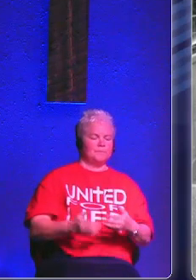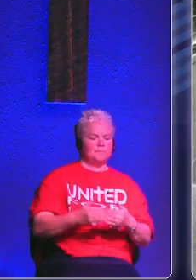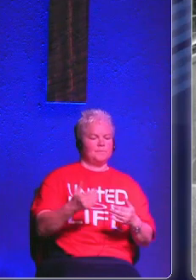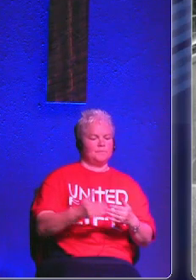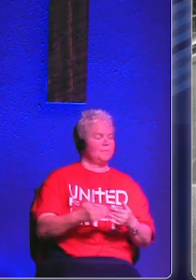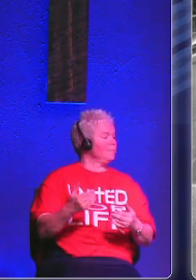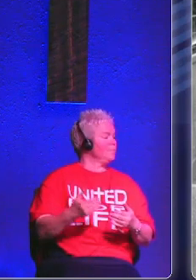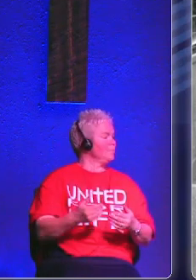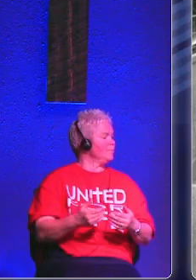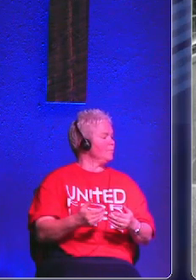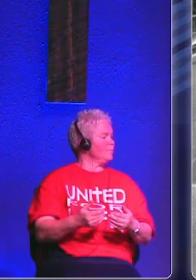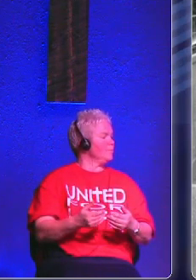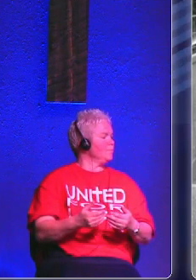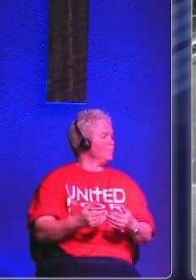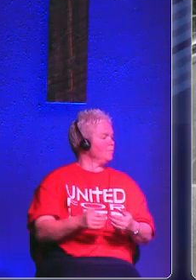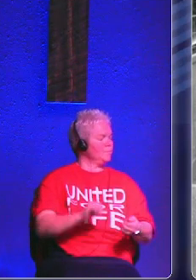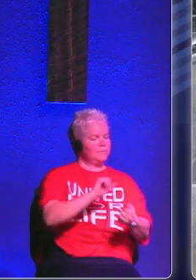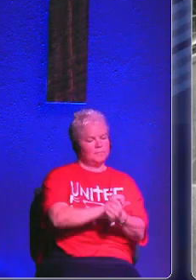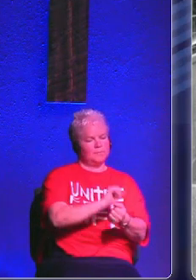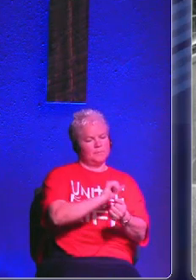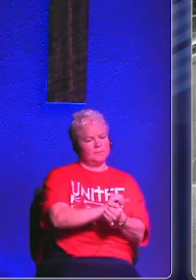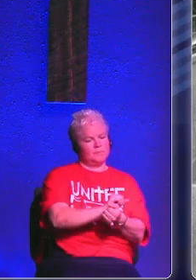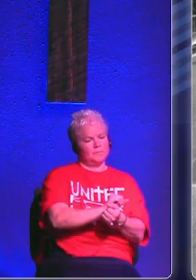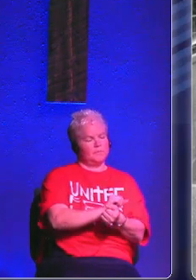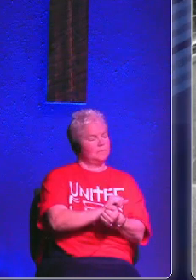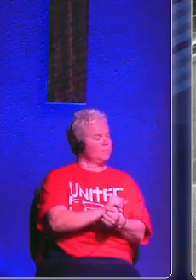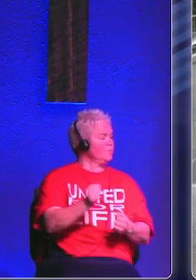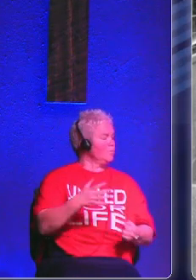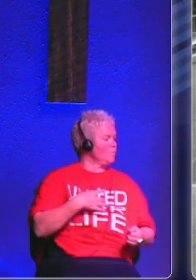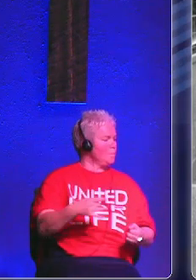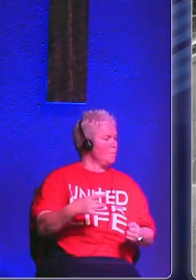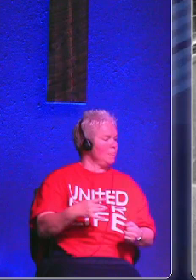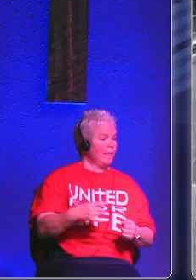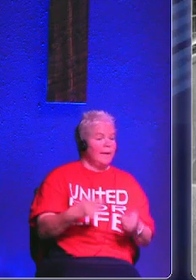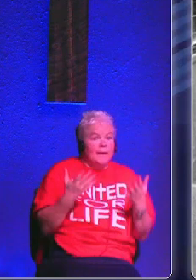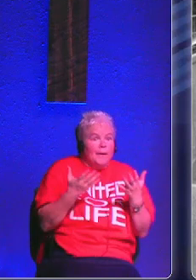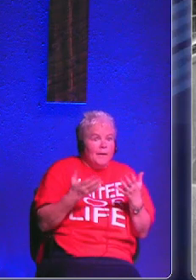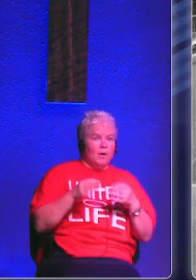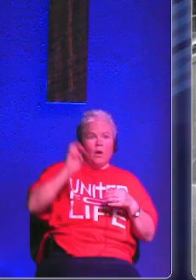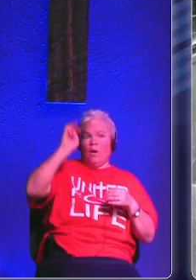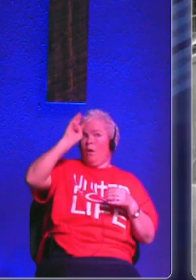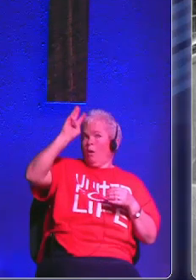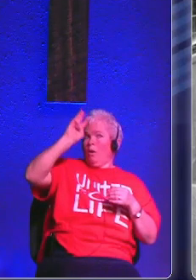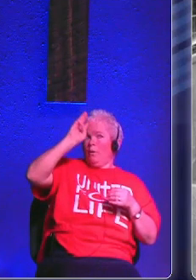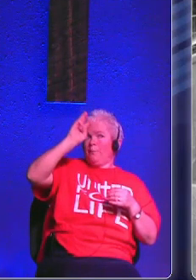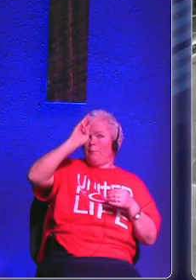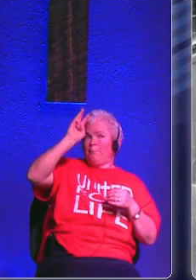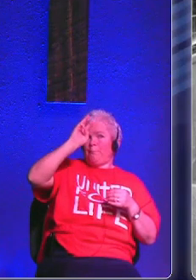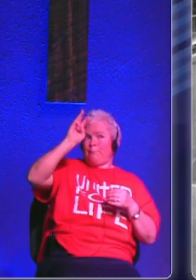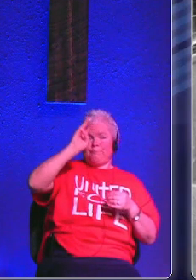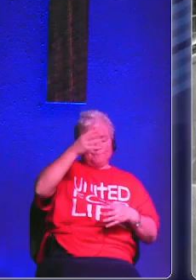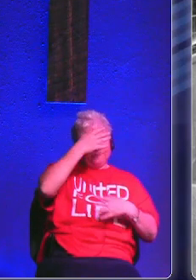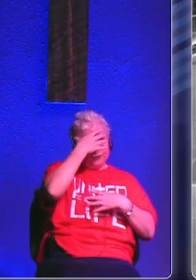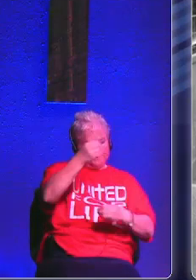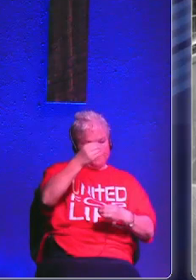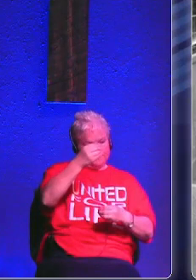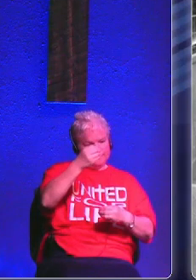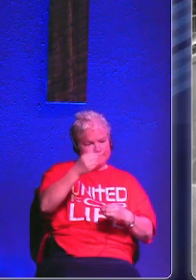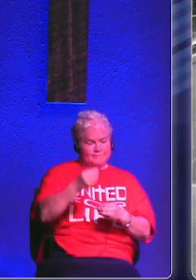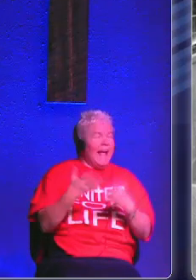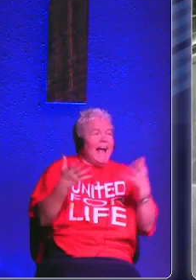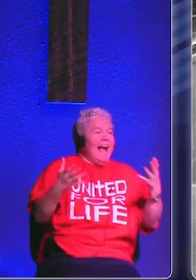ease. It's effort. It's working out. It's like, oh my goodness, you got to do the instructions